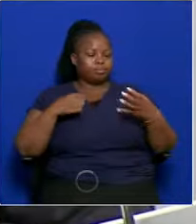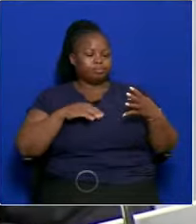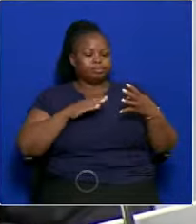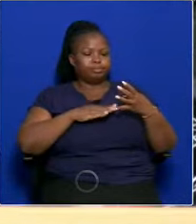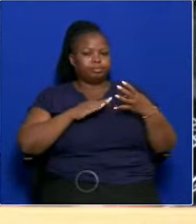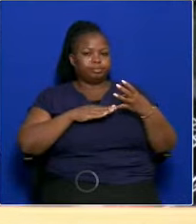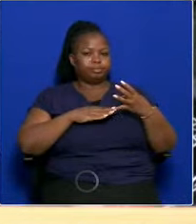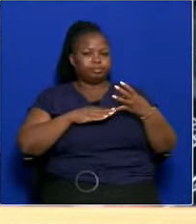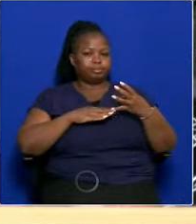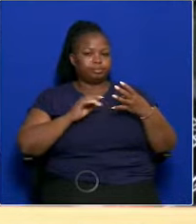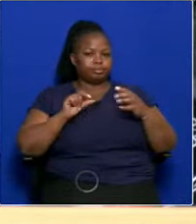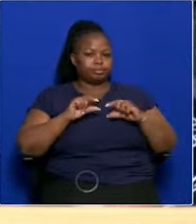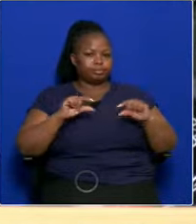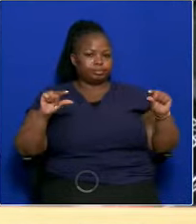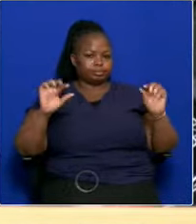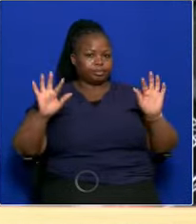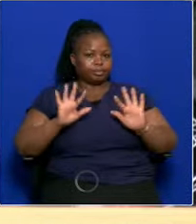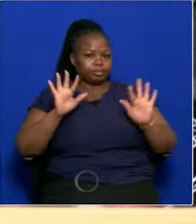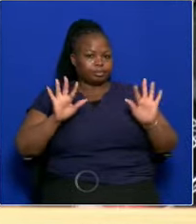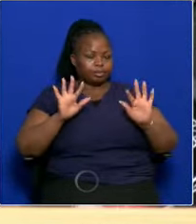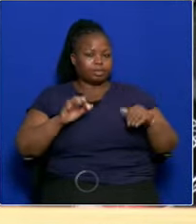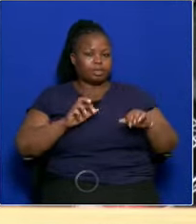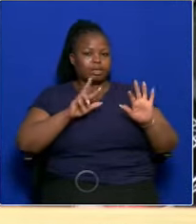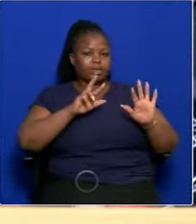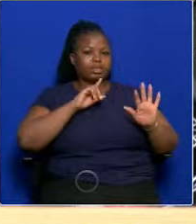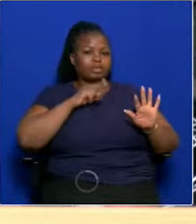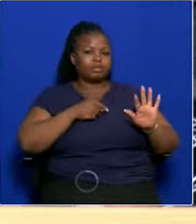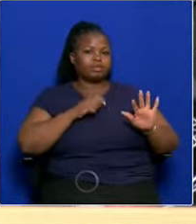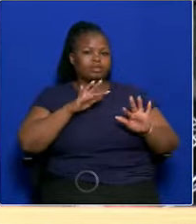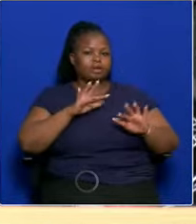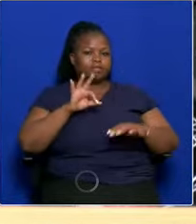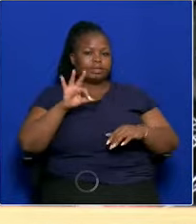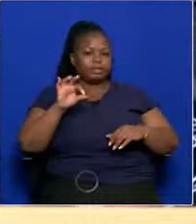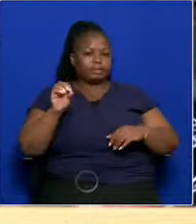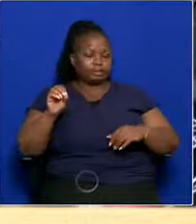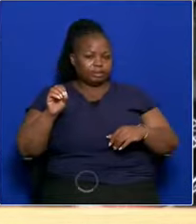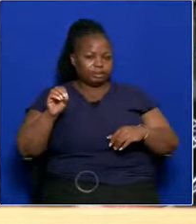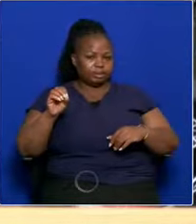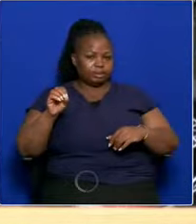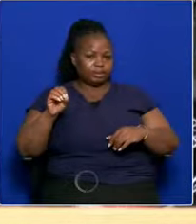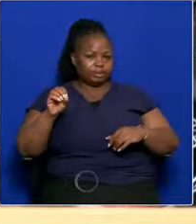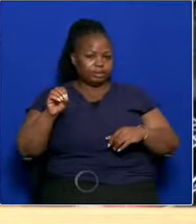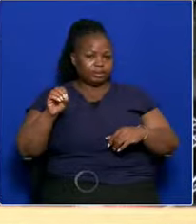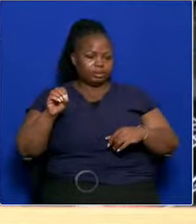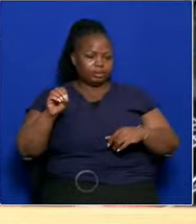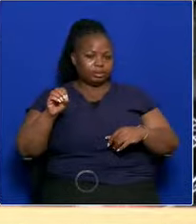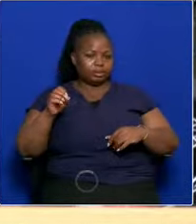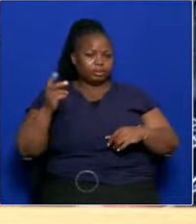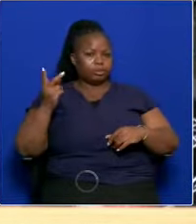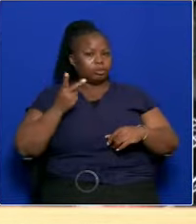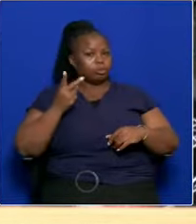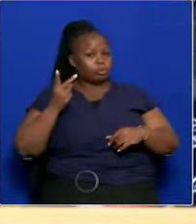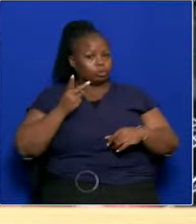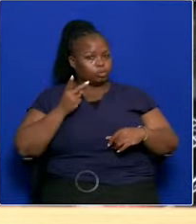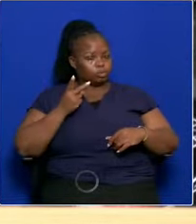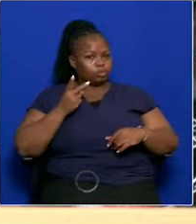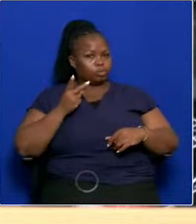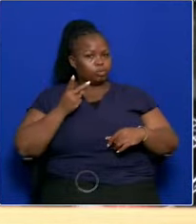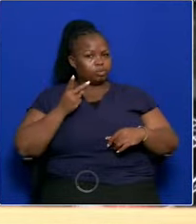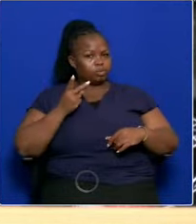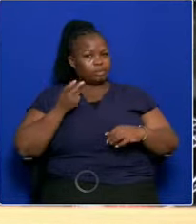the 8,530. You've also provided a slip for